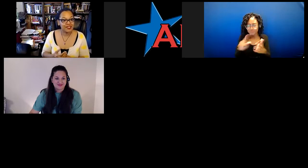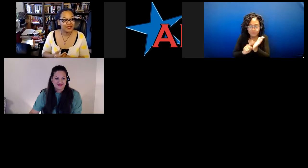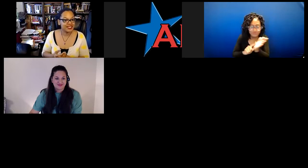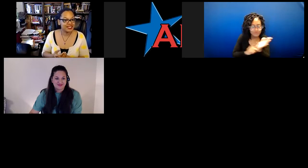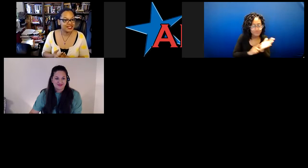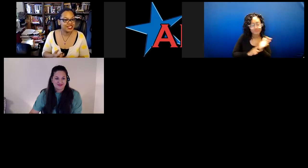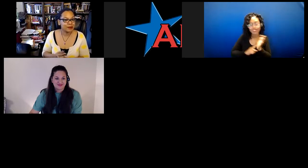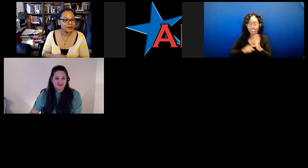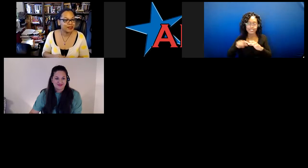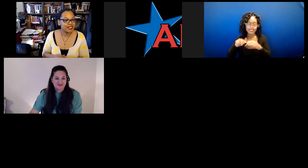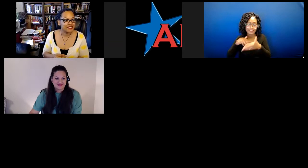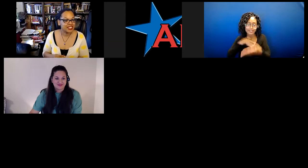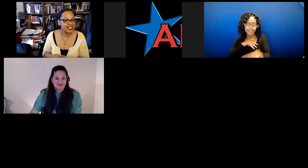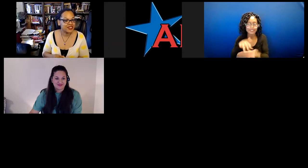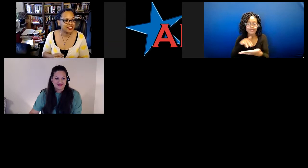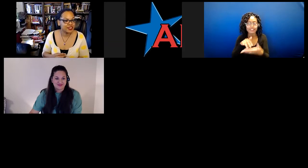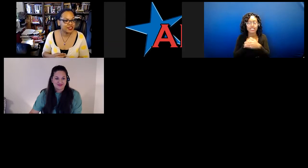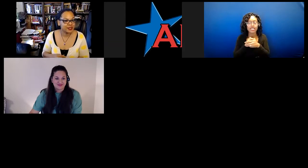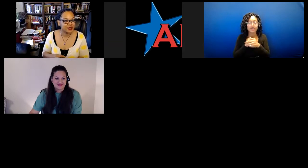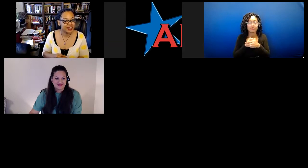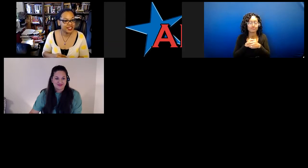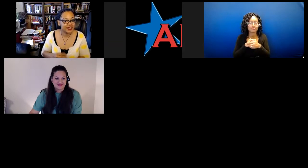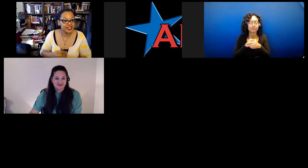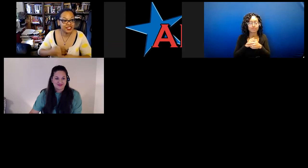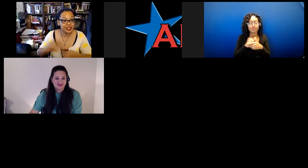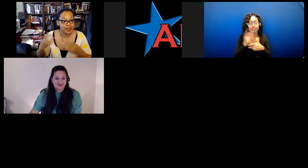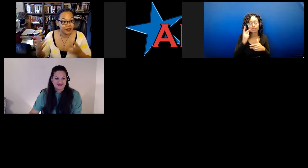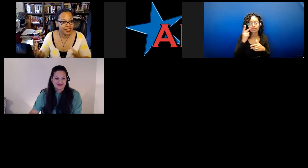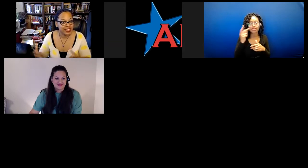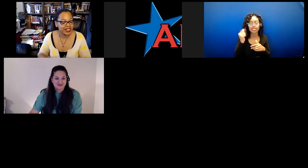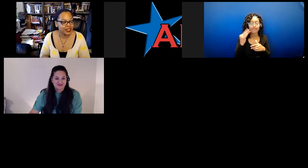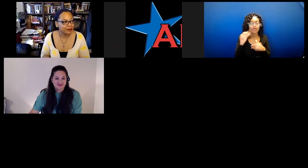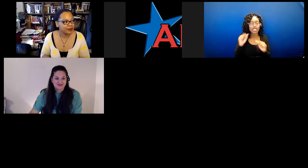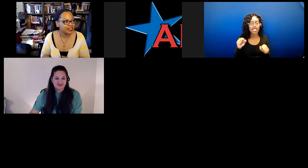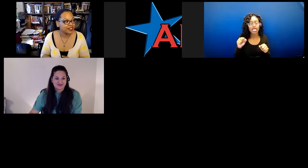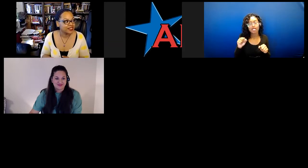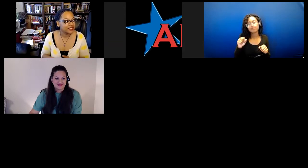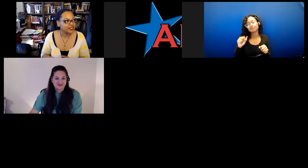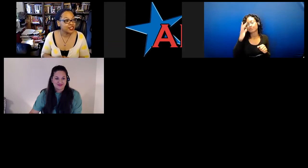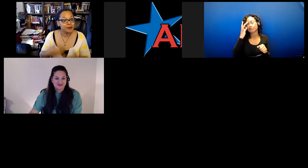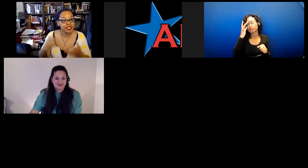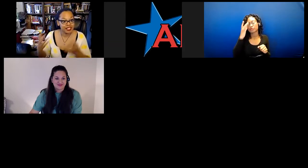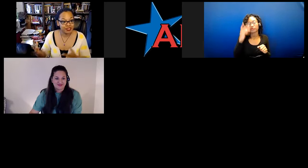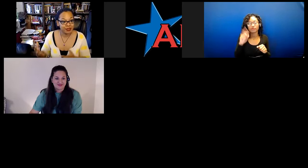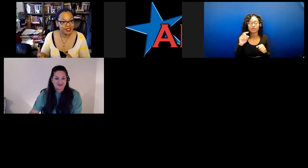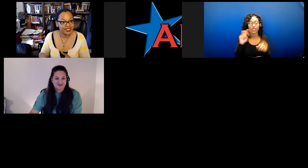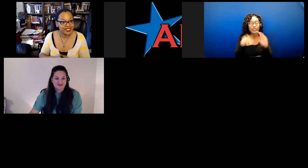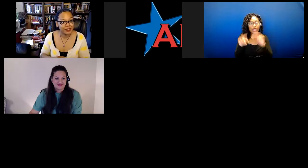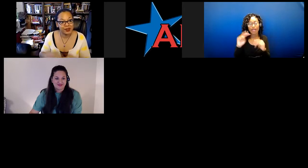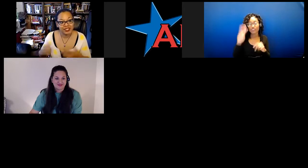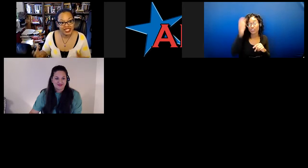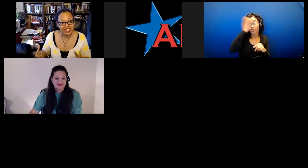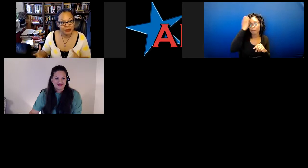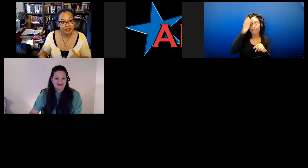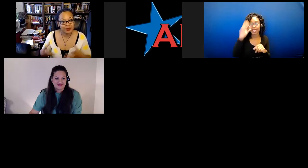If you want to look up something and you're kind of into the gross, you can look up how the European anthropologists would go